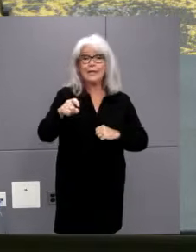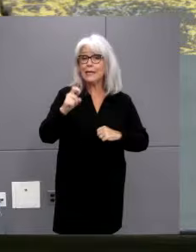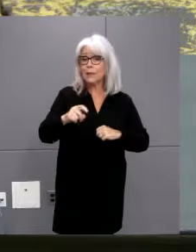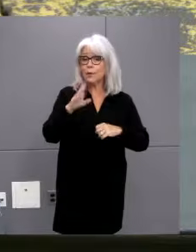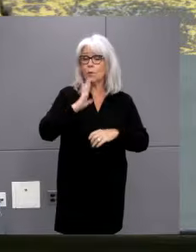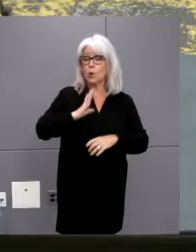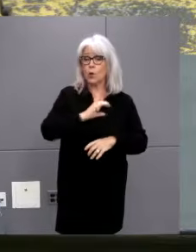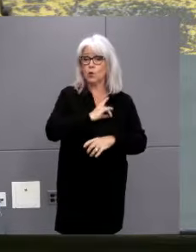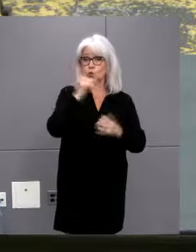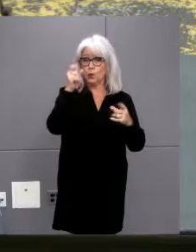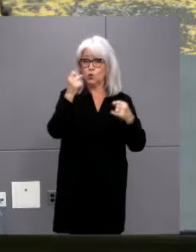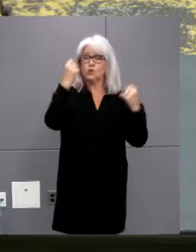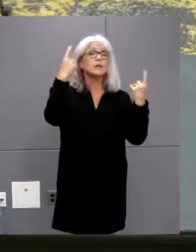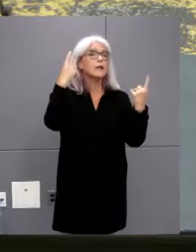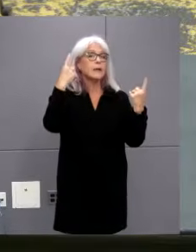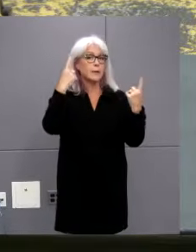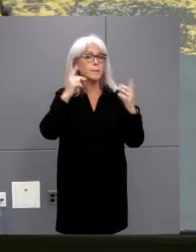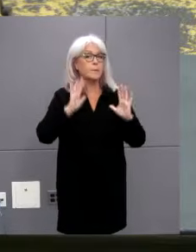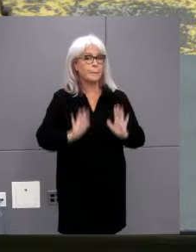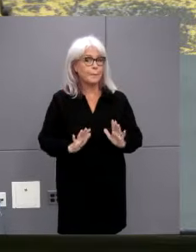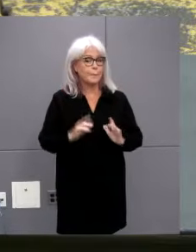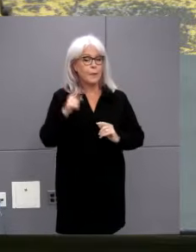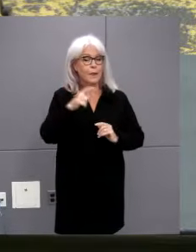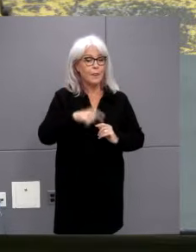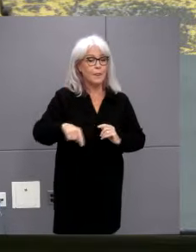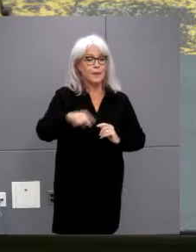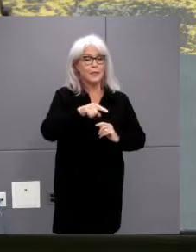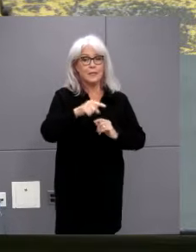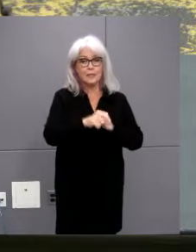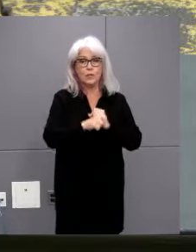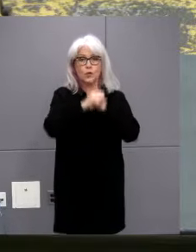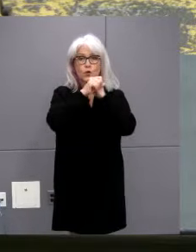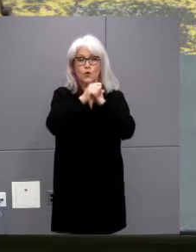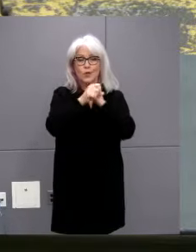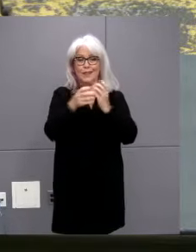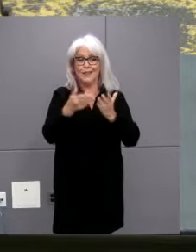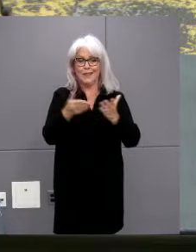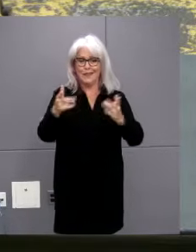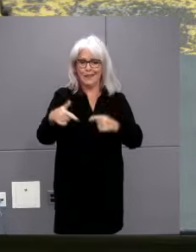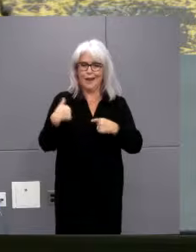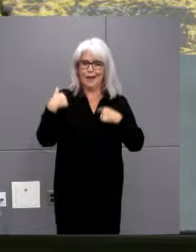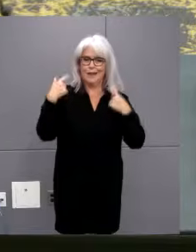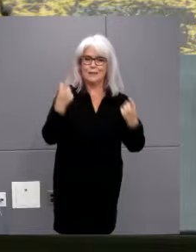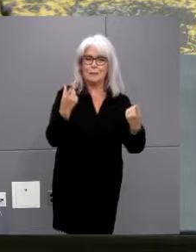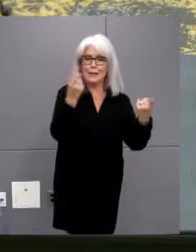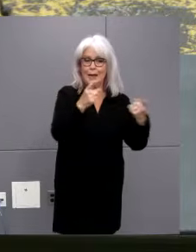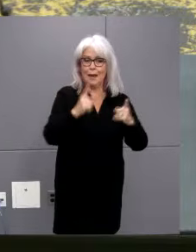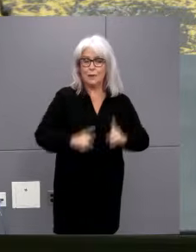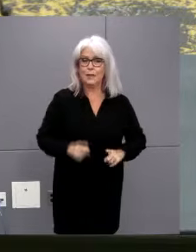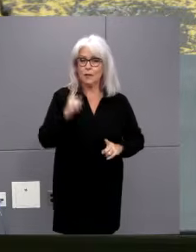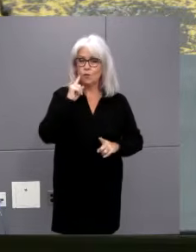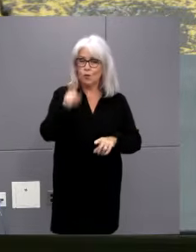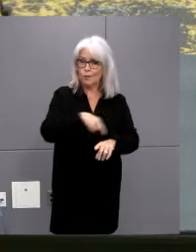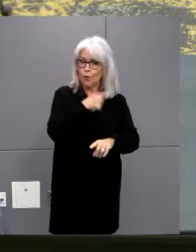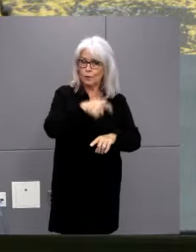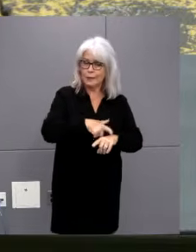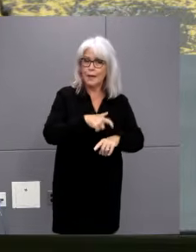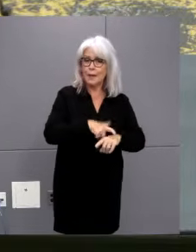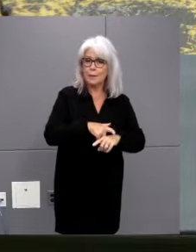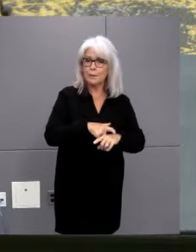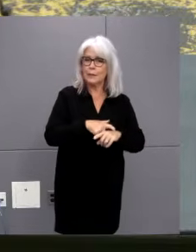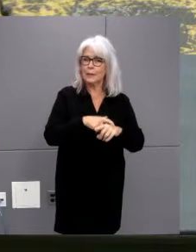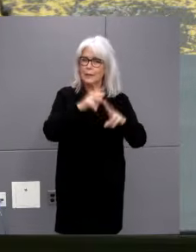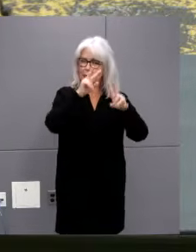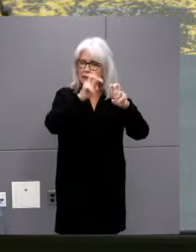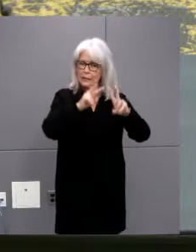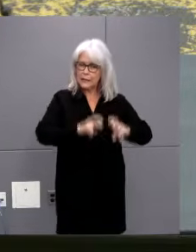understand that this security thing has been happening for quite some time, and the assessment of security. So